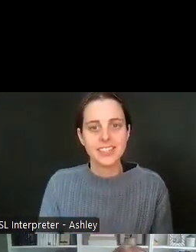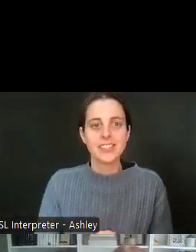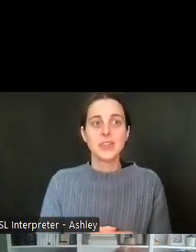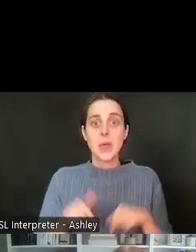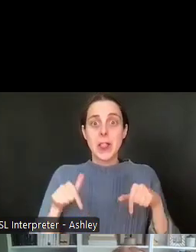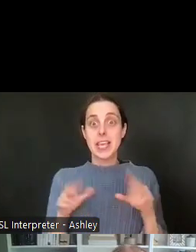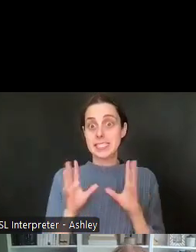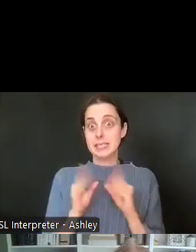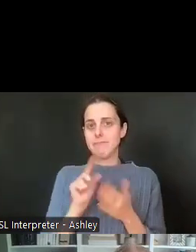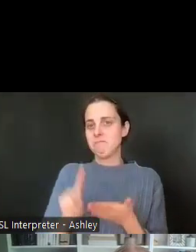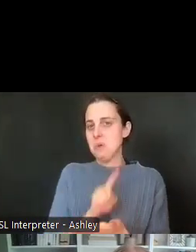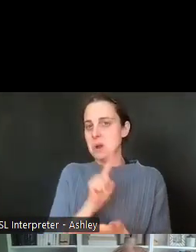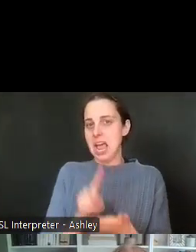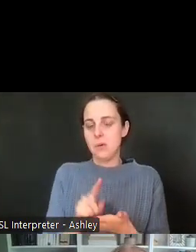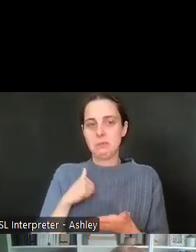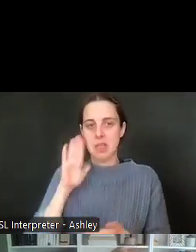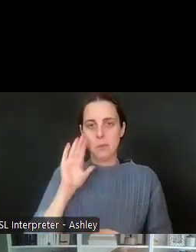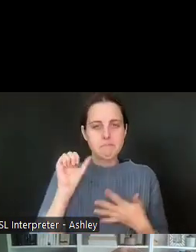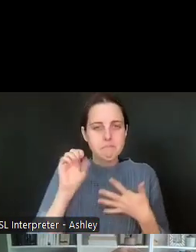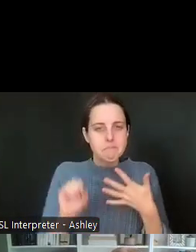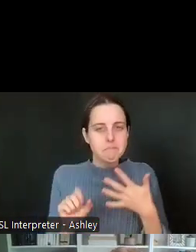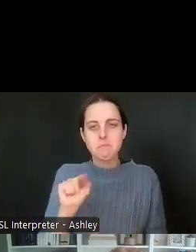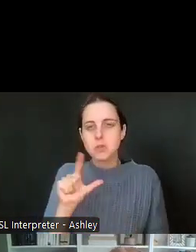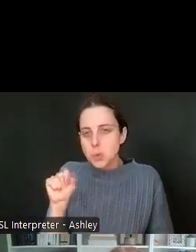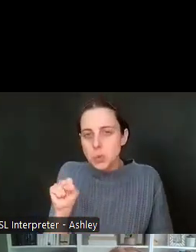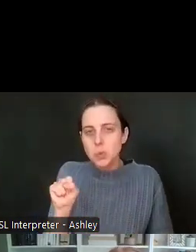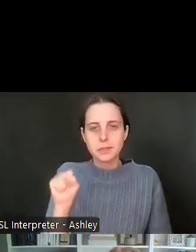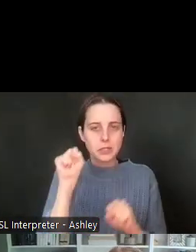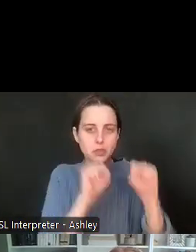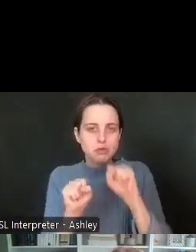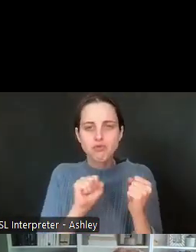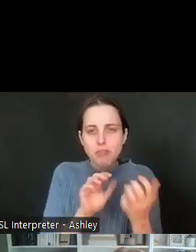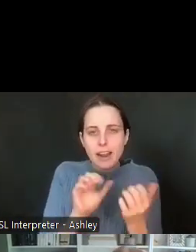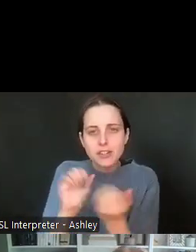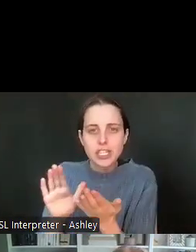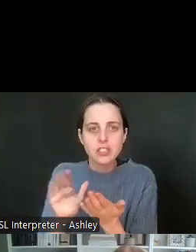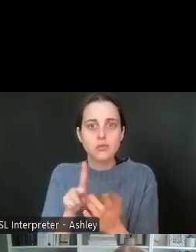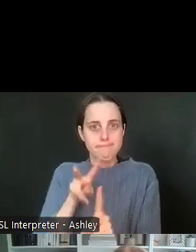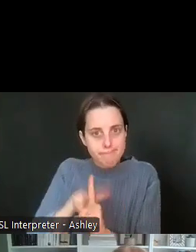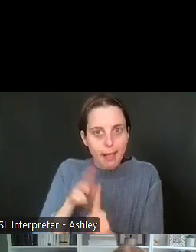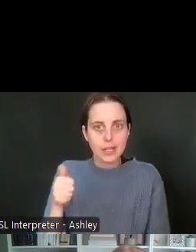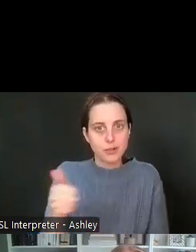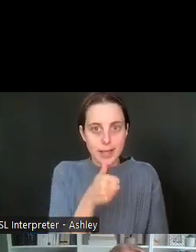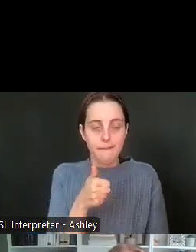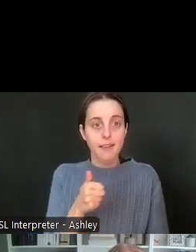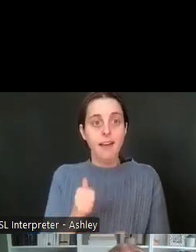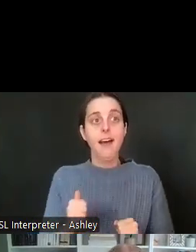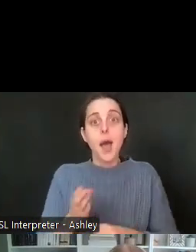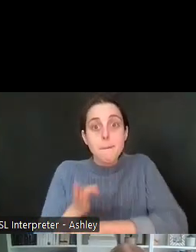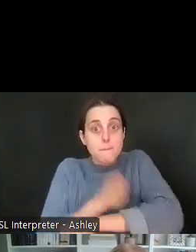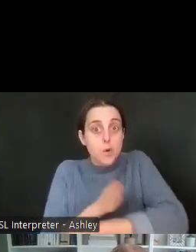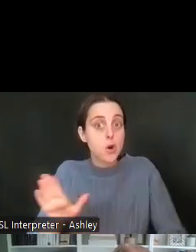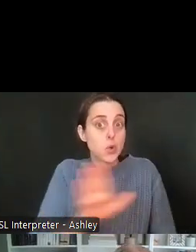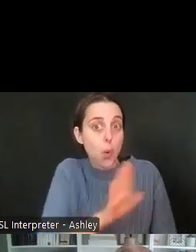with some tools and strategies that you can use right away to not only make your own work-life harmony better, but to make